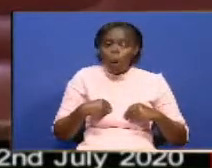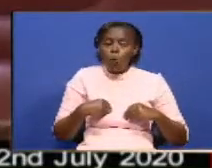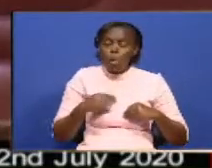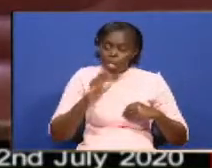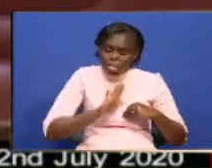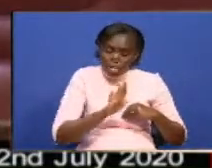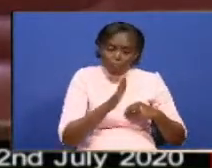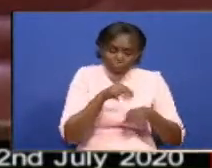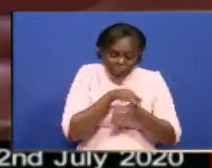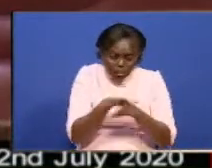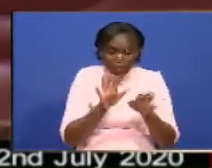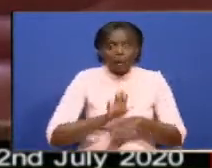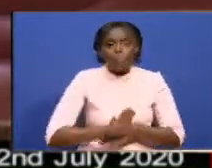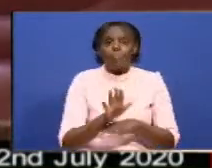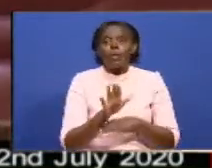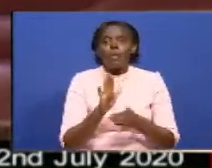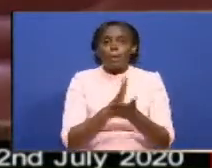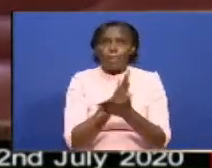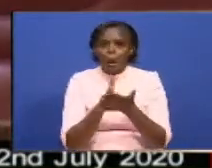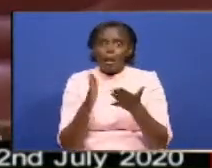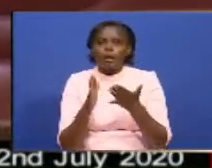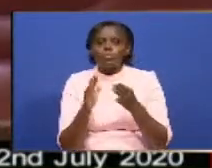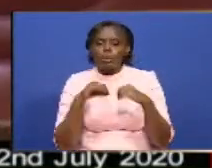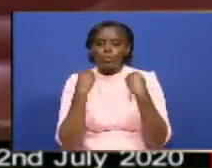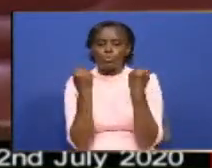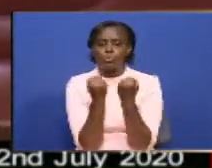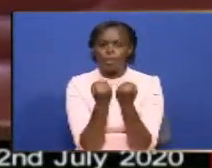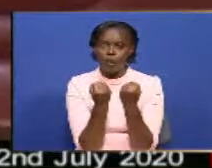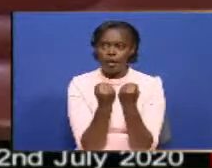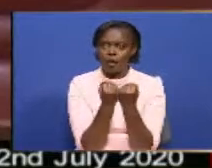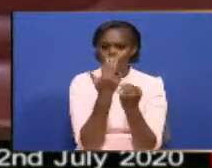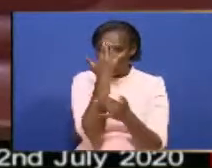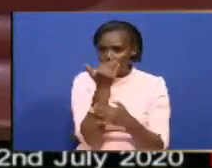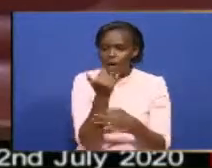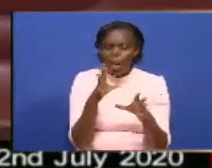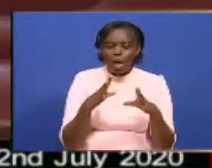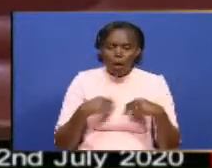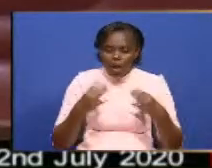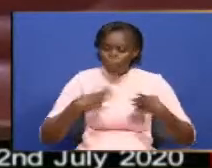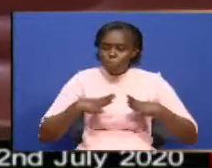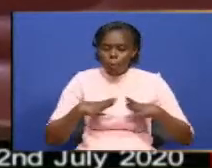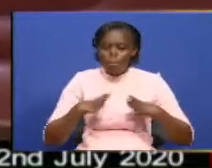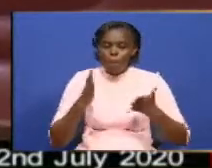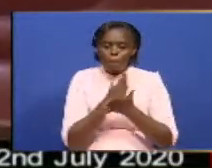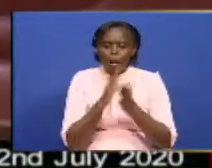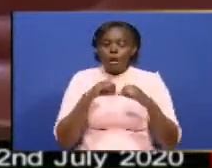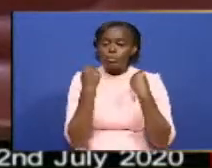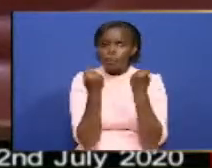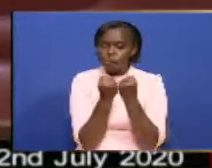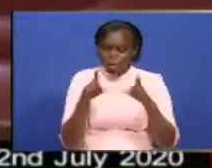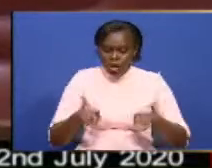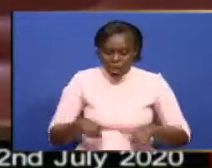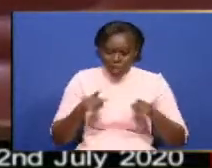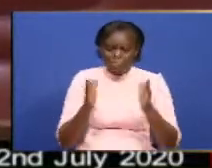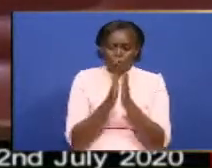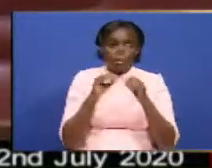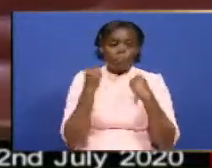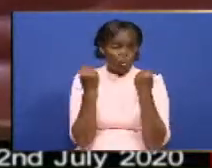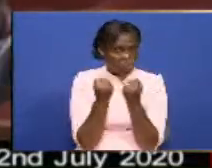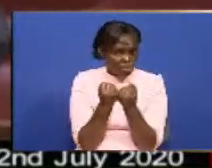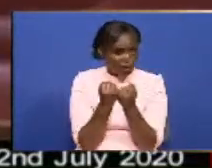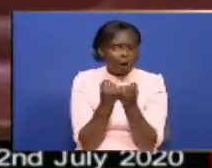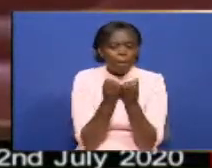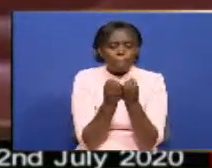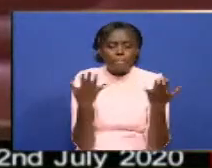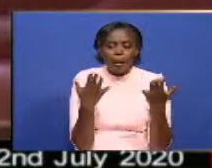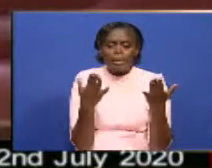to integrate them to be part of the society. Because if you allow these people to, live within society, most